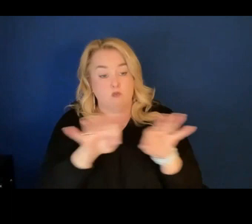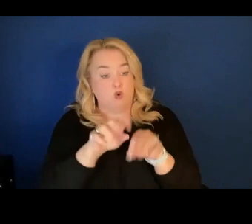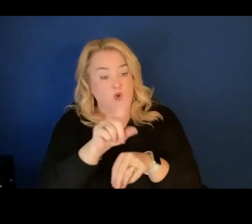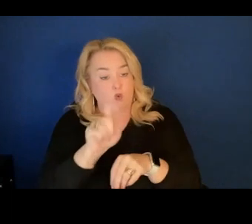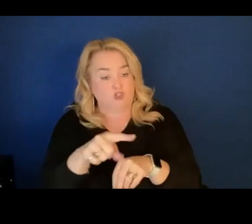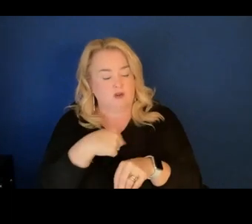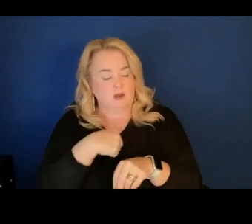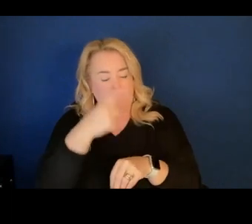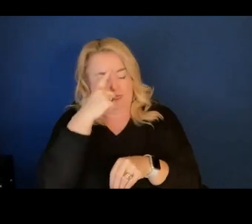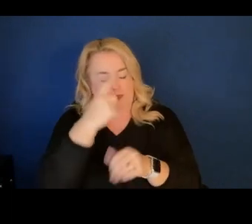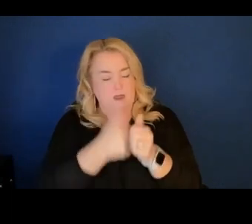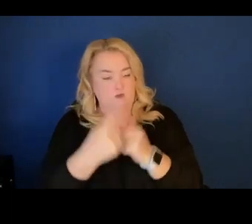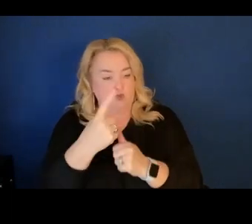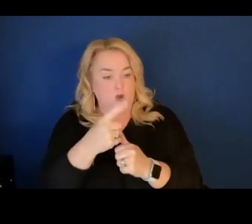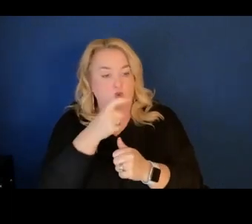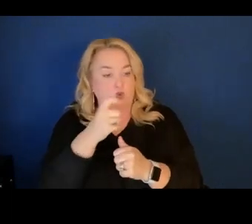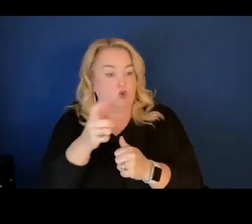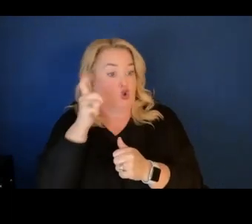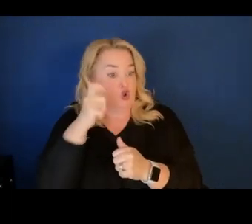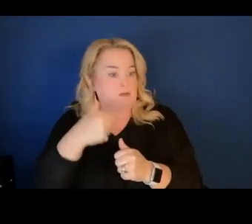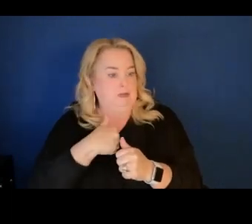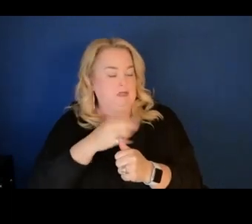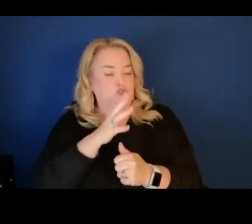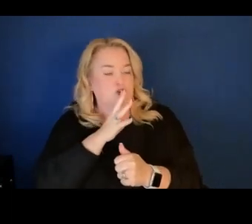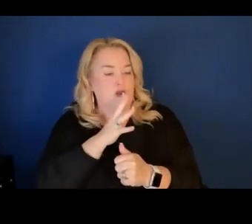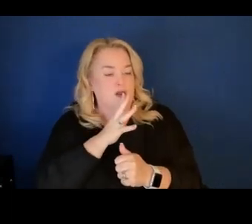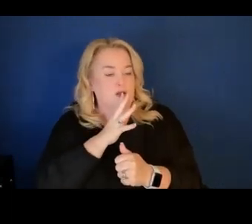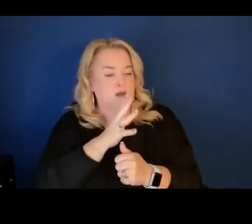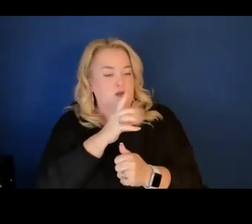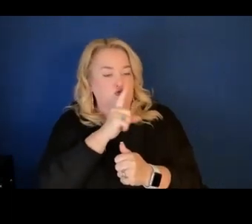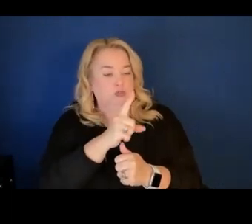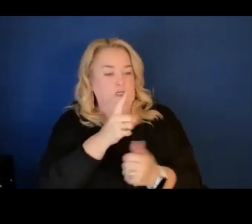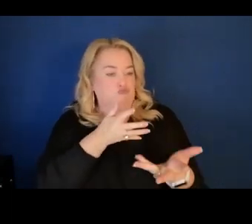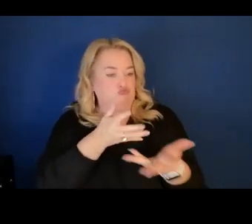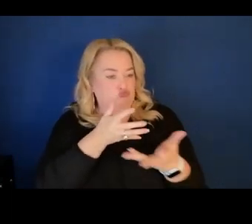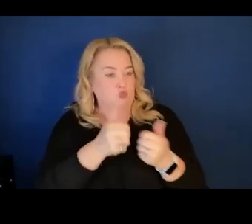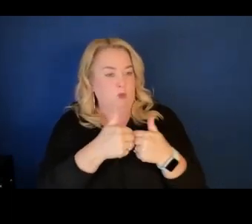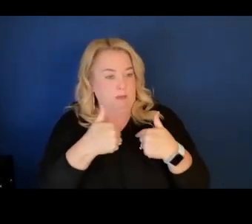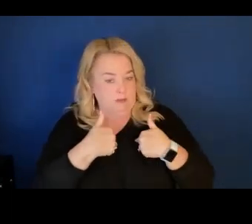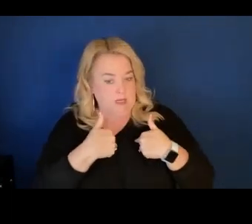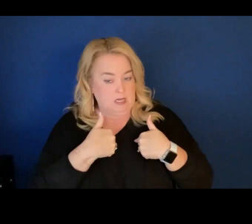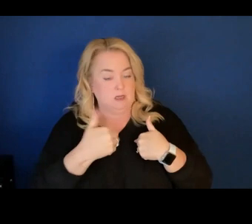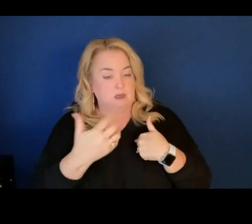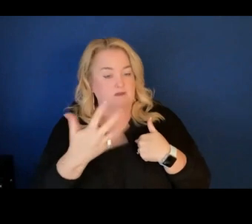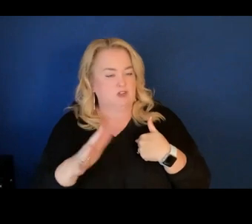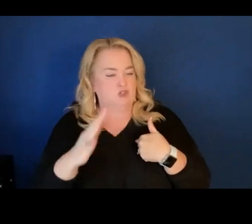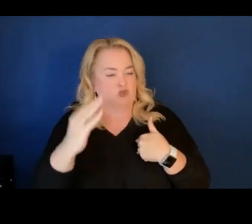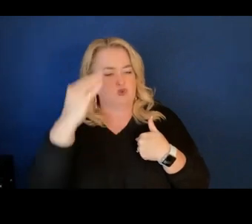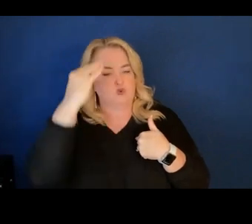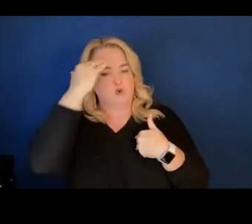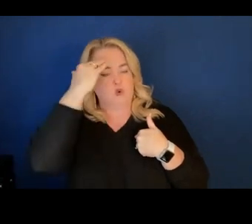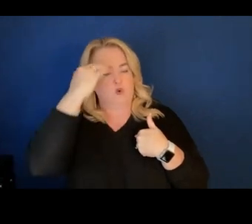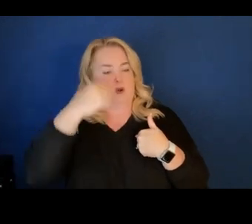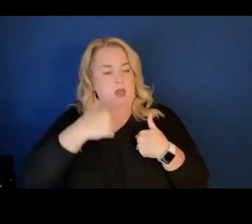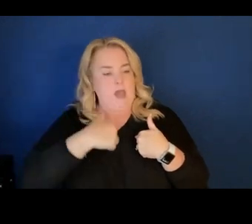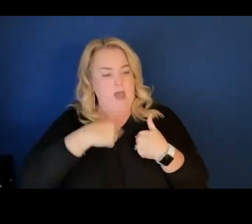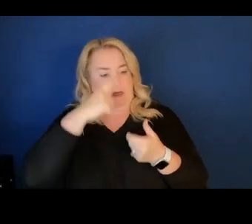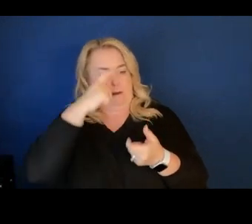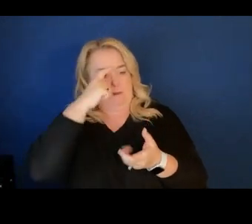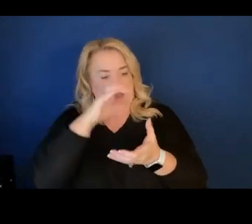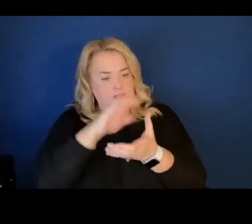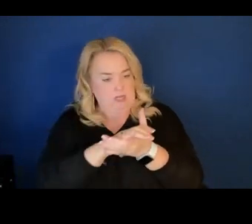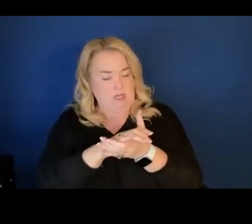think anyone who has ever heard me talk or spent any time with me knows that I really believe in the